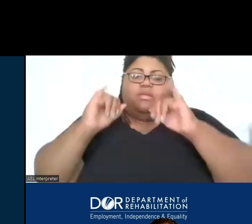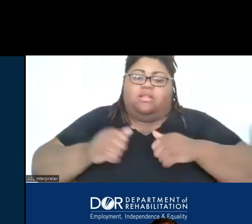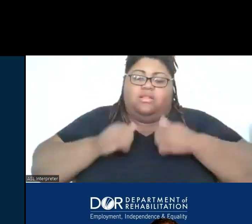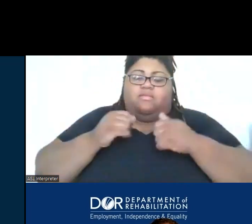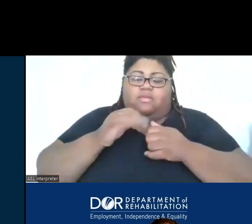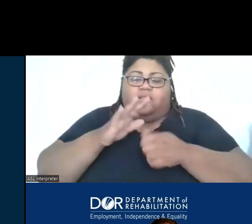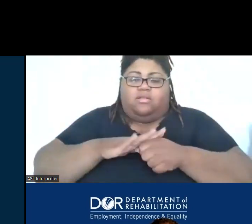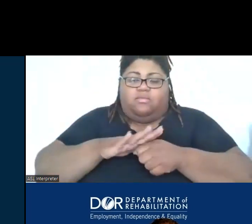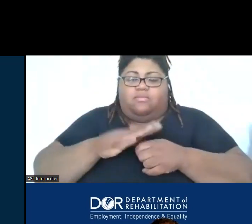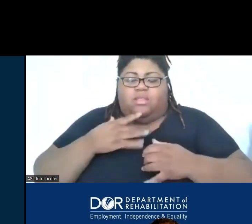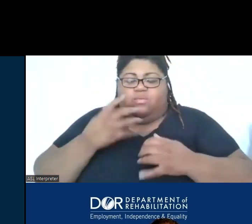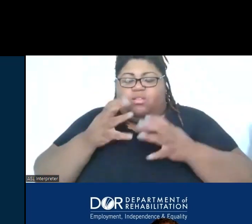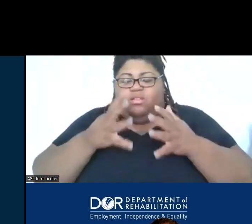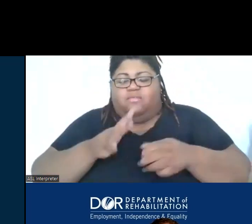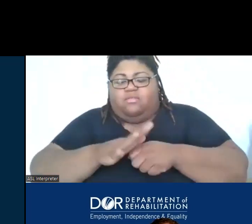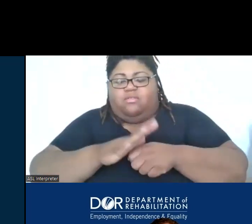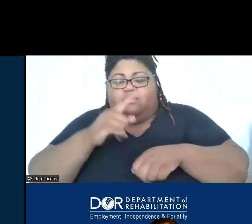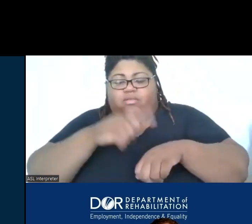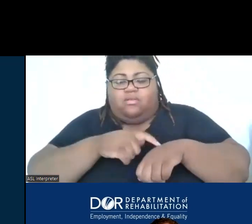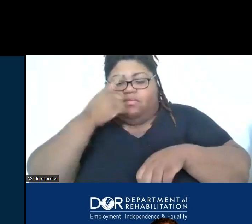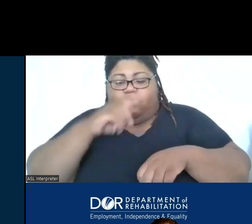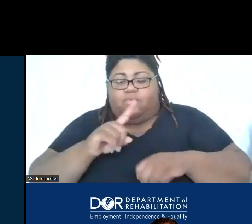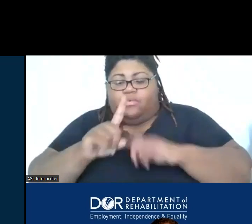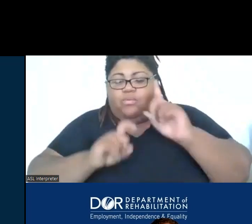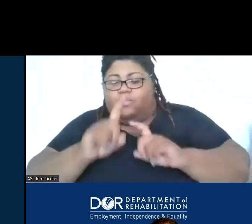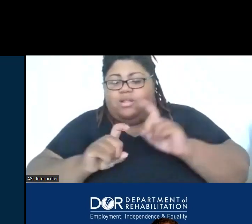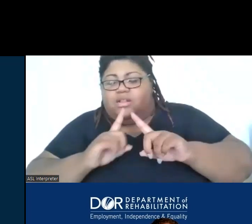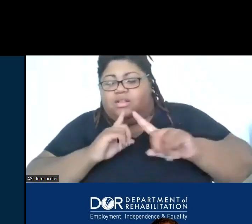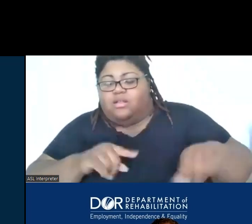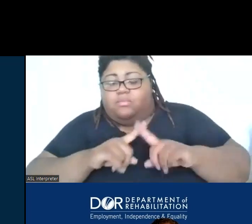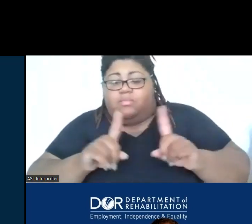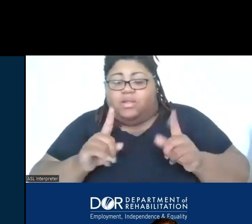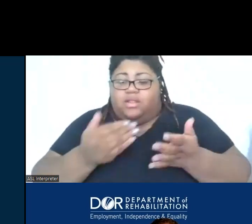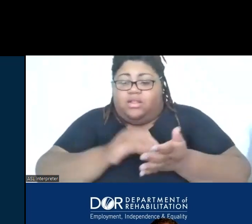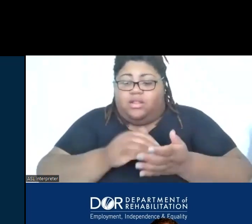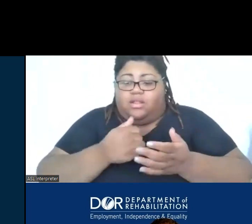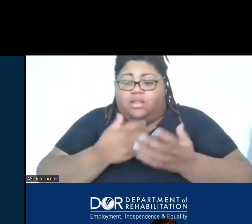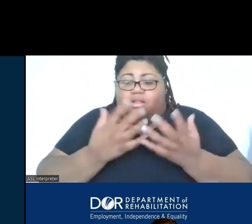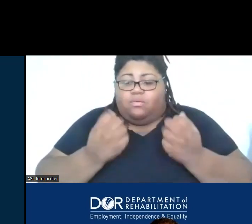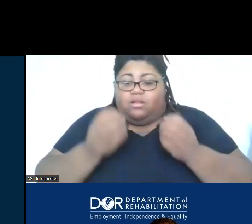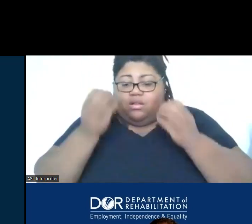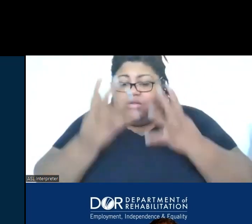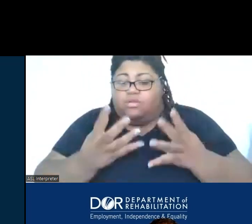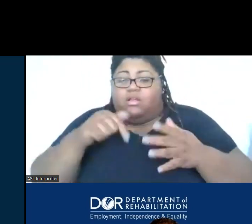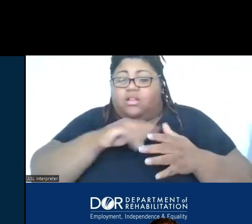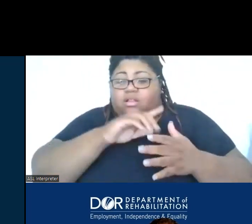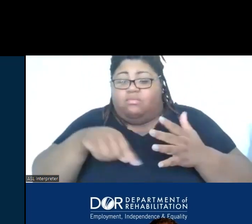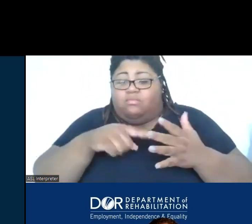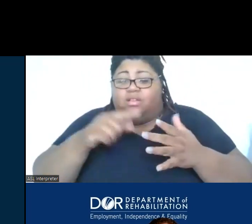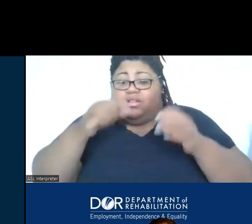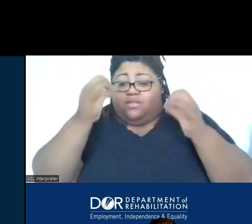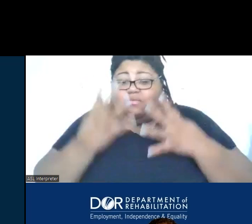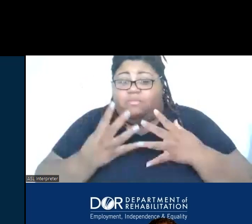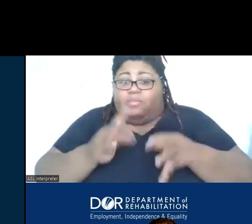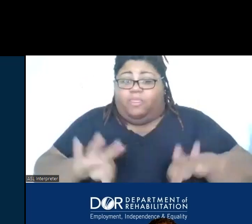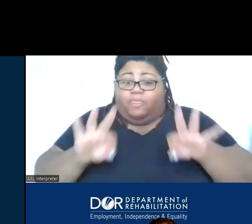for enough time for Q&A, but again, all of this information is so important for all of our populations,